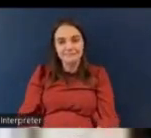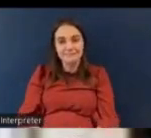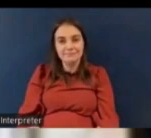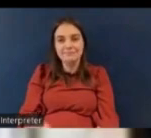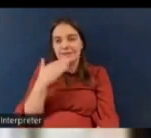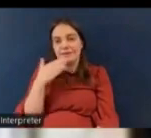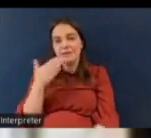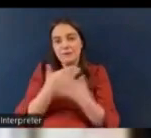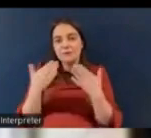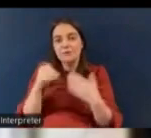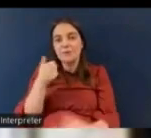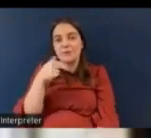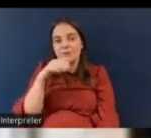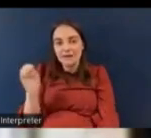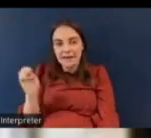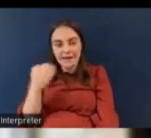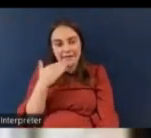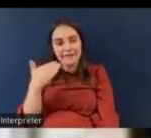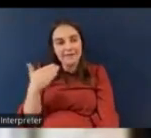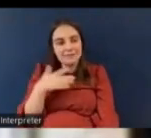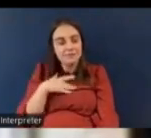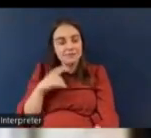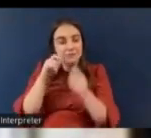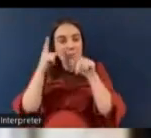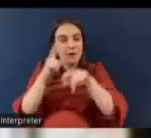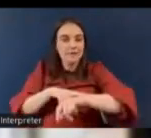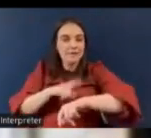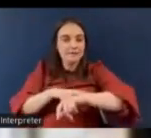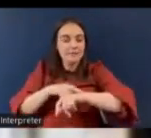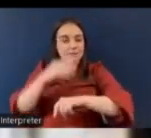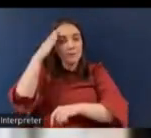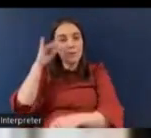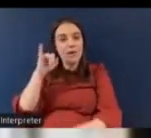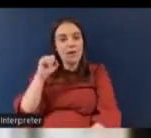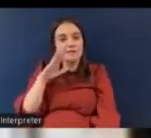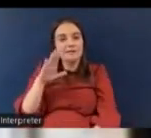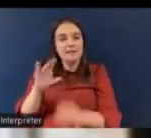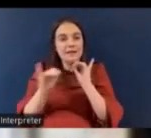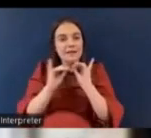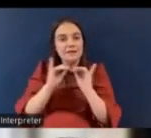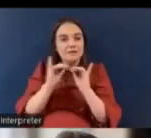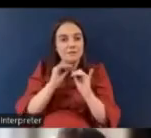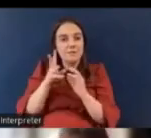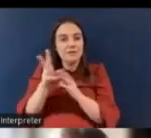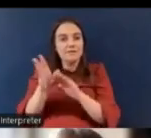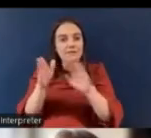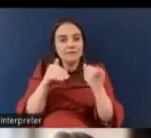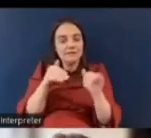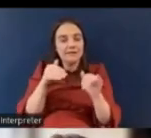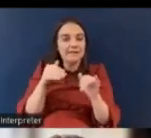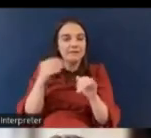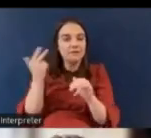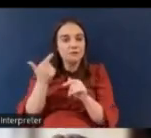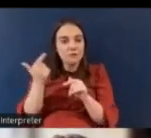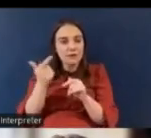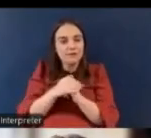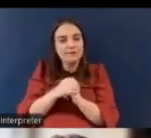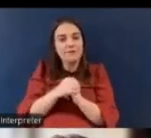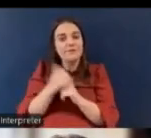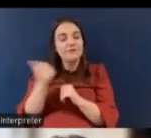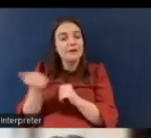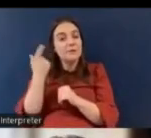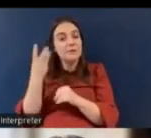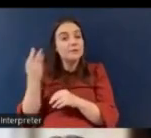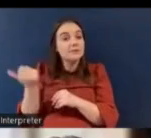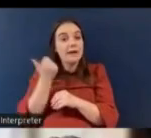Thanks very much for that, Anne. I'm just conscious of time because I know our ISL interpreter will have to leave on the hour. So if anybody from the group wants to